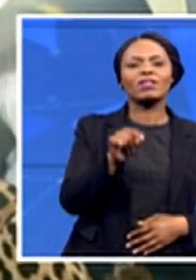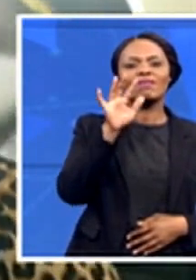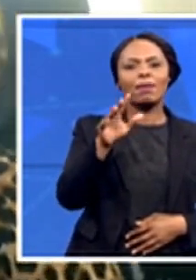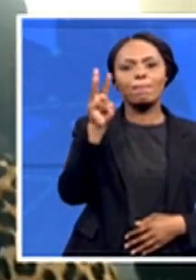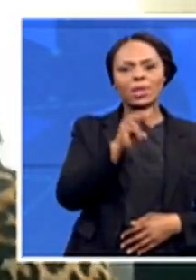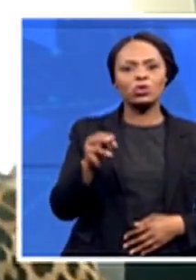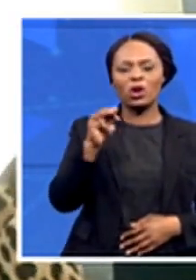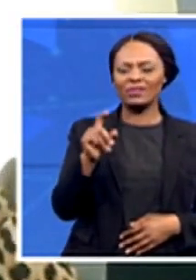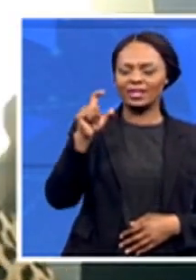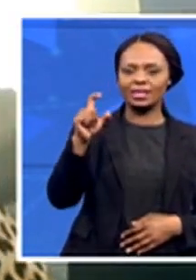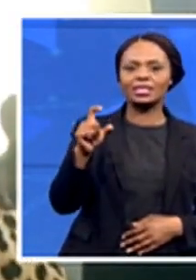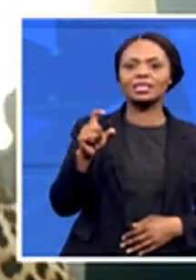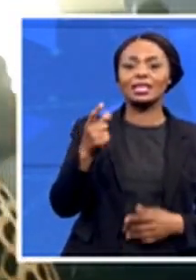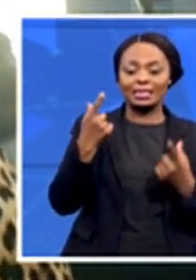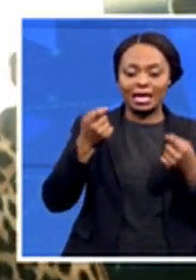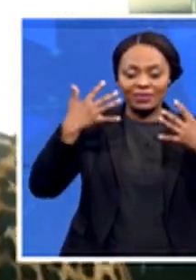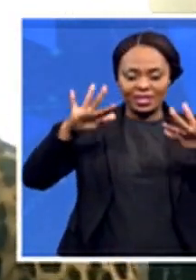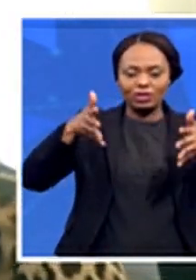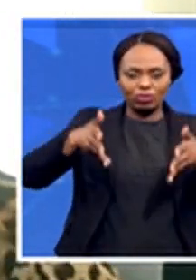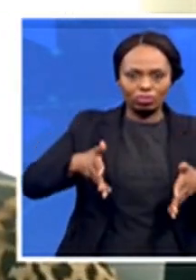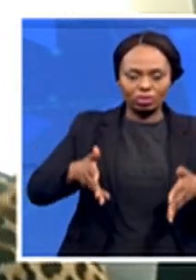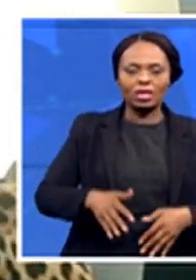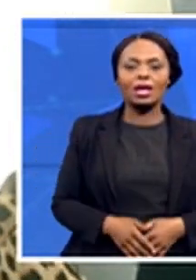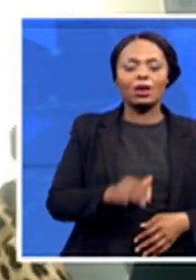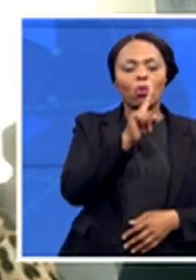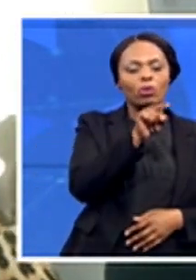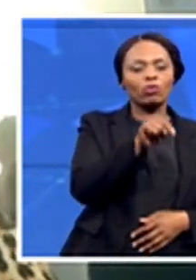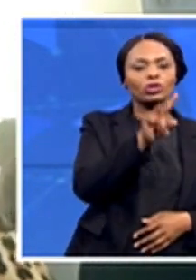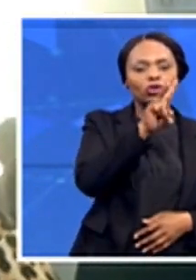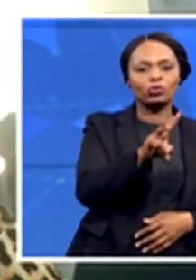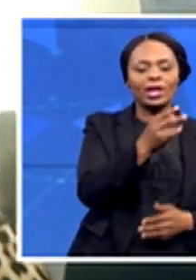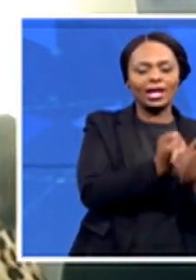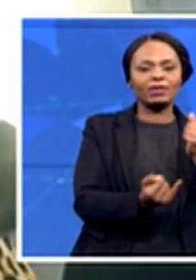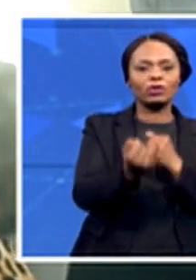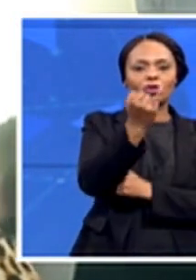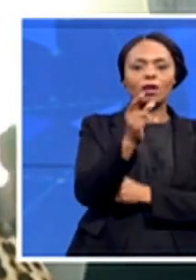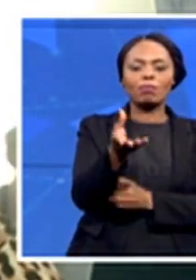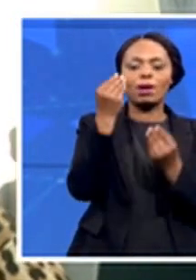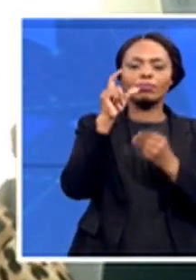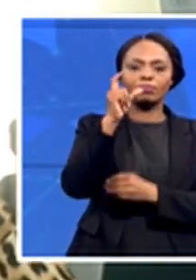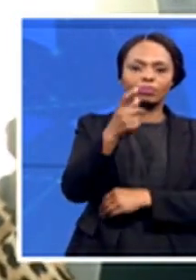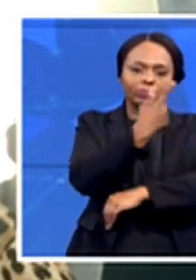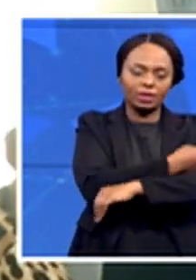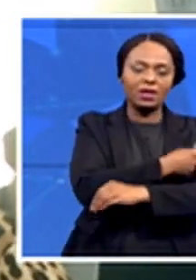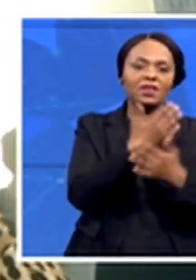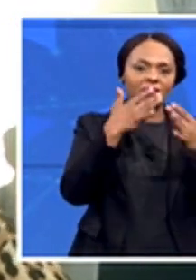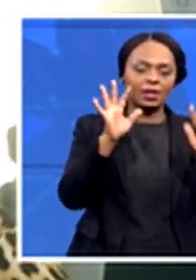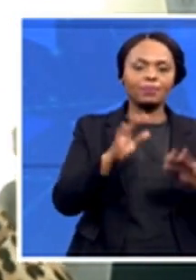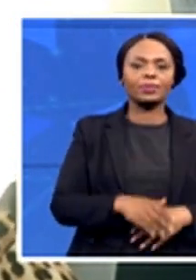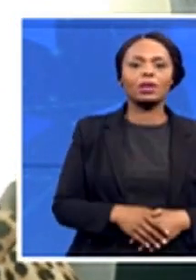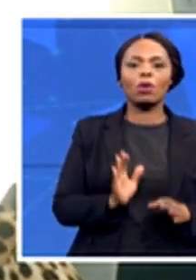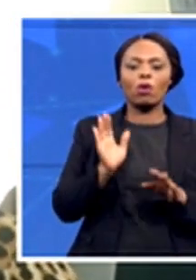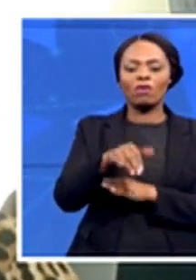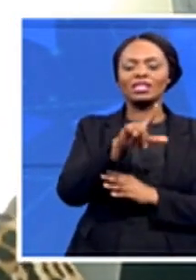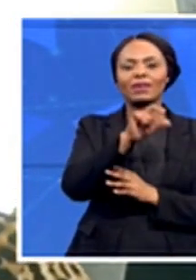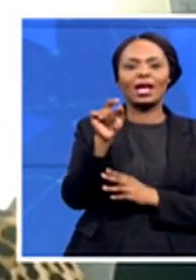are also at 1.2 of the individuals that have been vaccinated, with almost more than 700,000 having got their